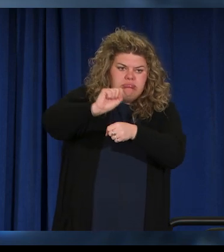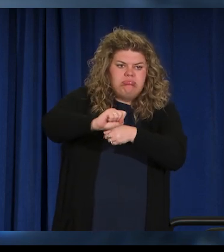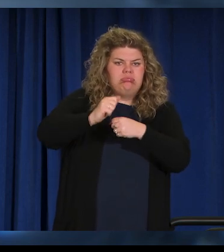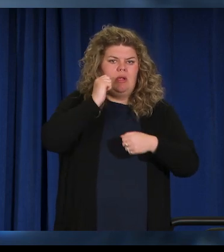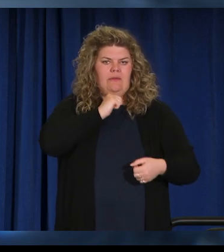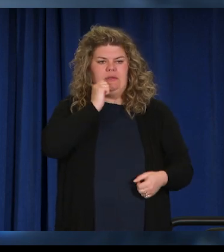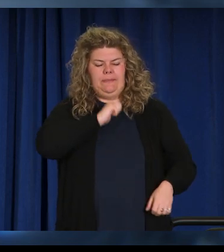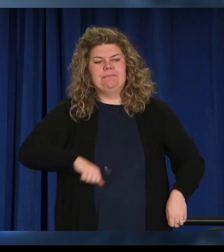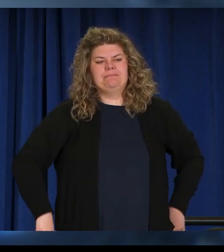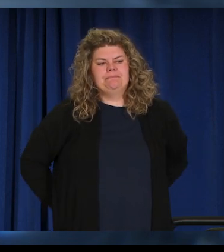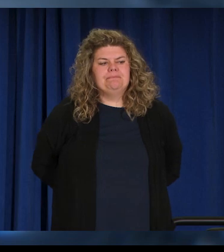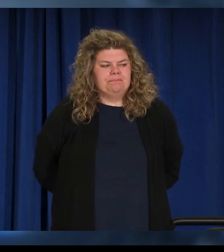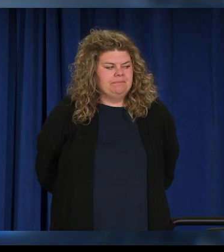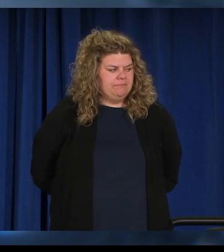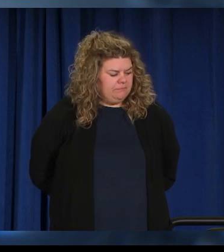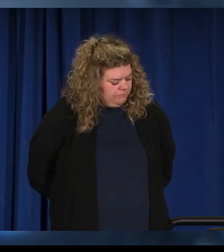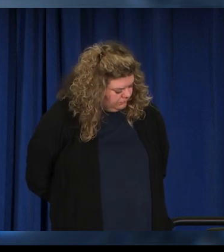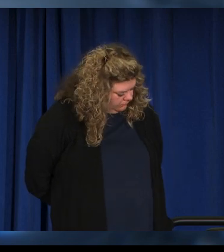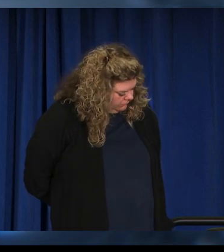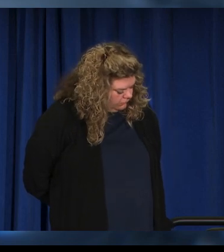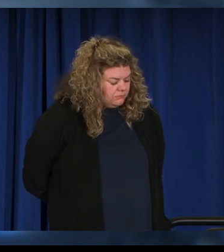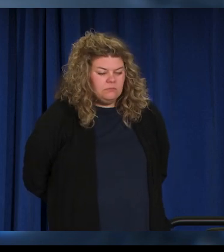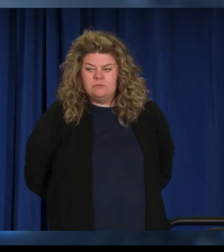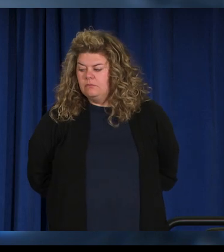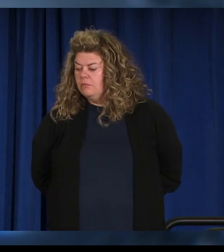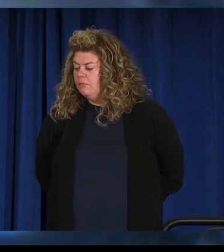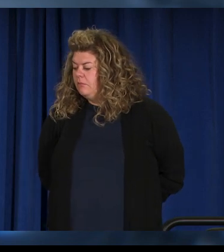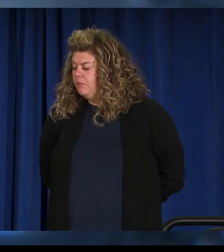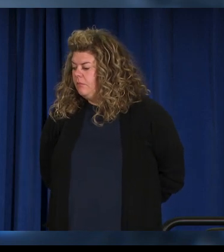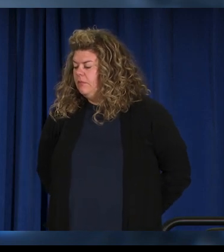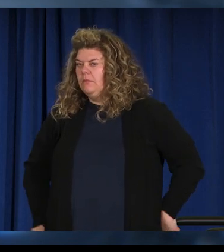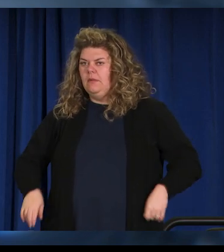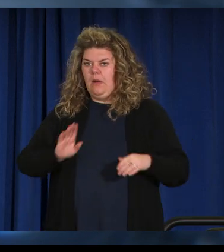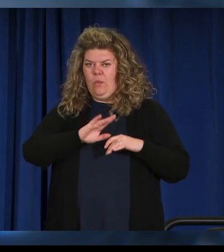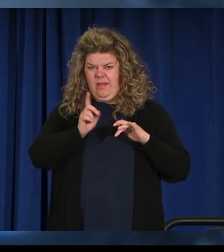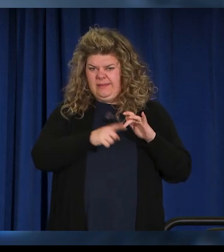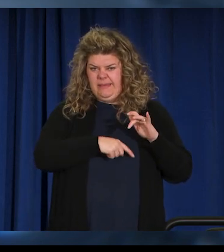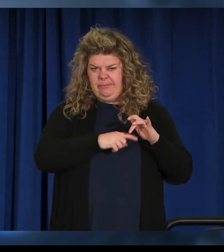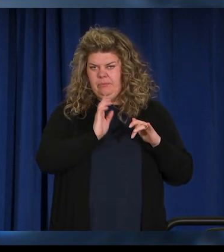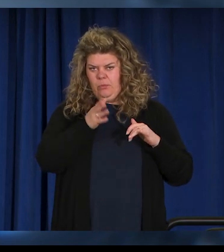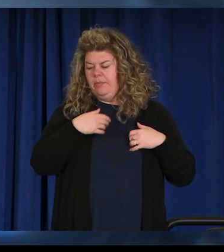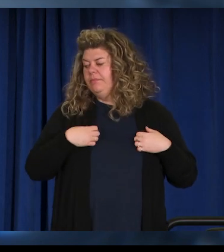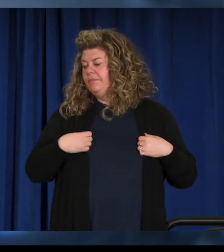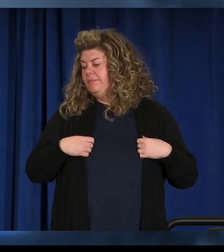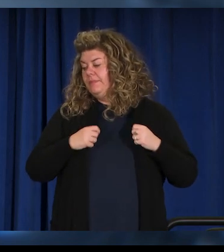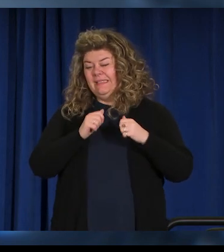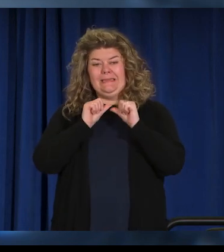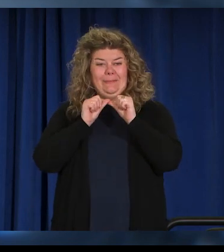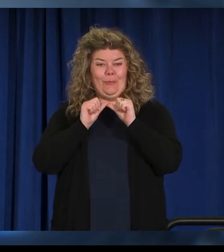day. I'm going to skip this slide and let you go, Annie.